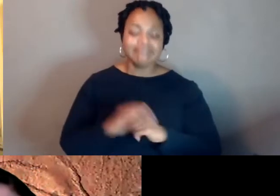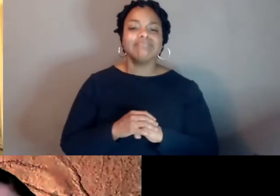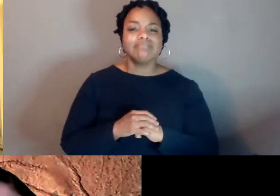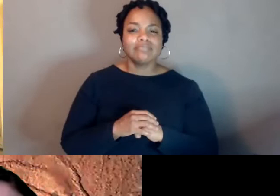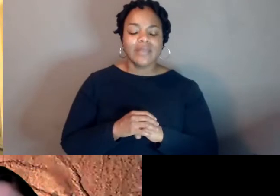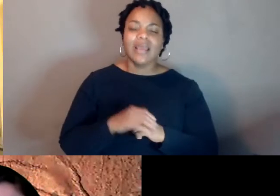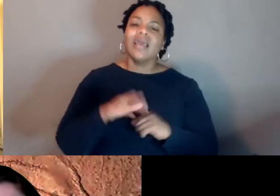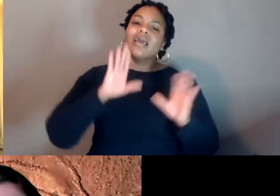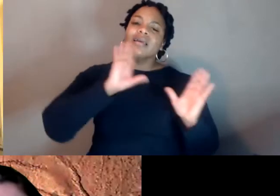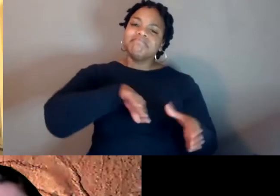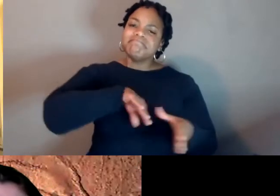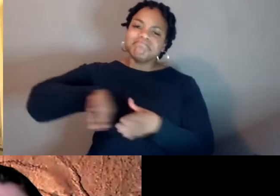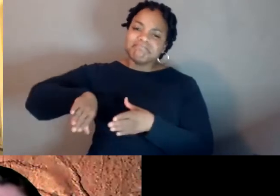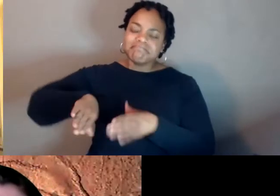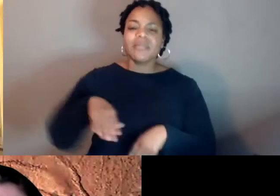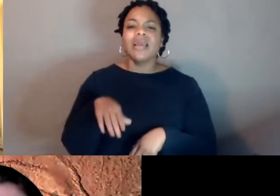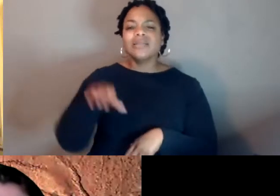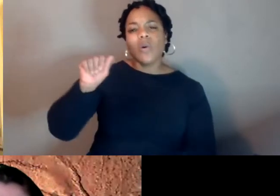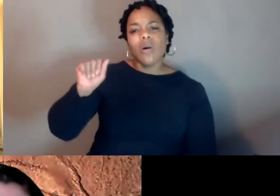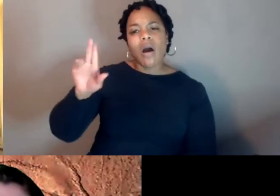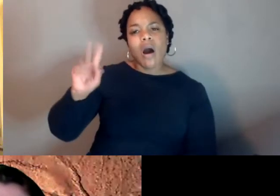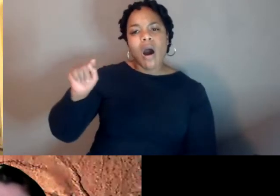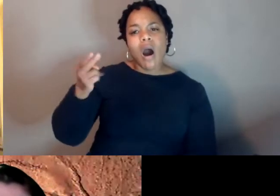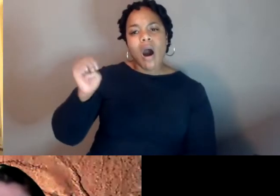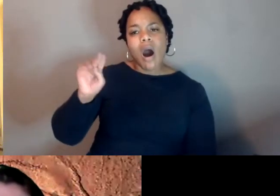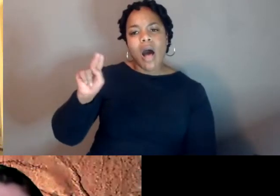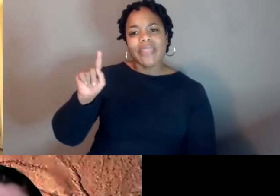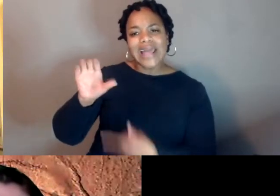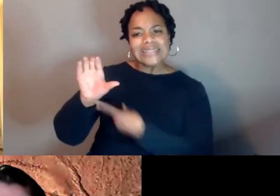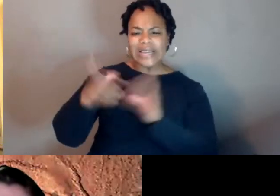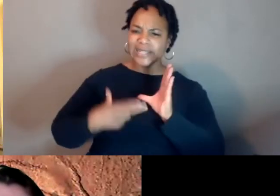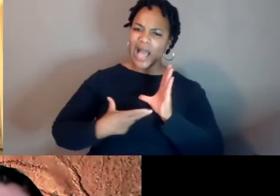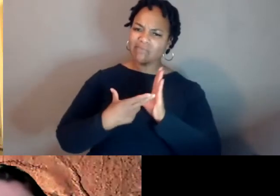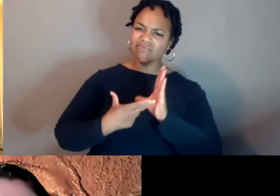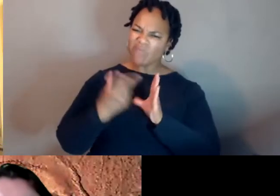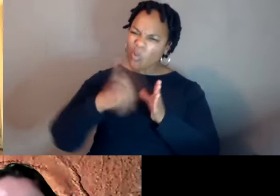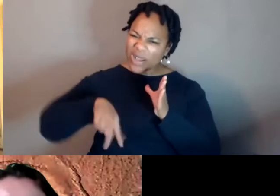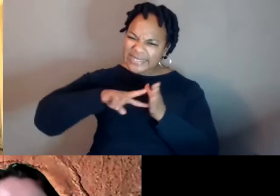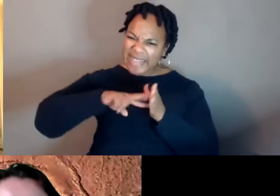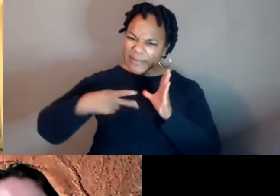authentic to you, and what are the layers one must go through to get there?